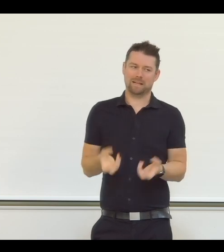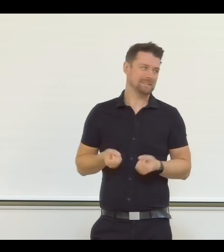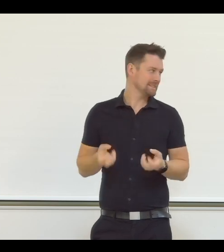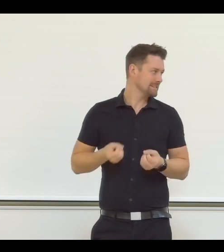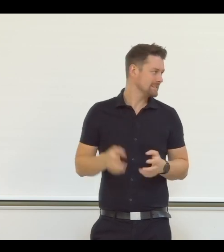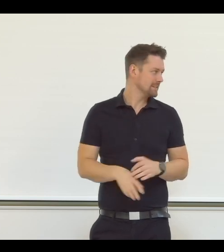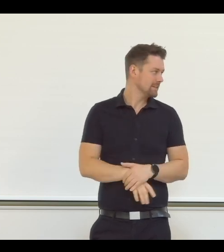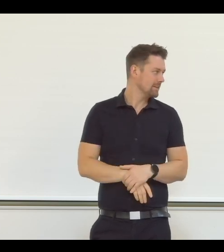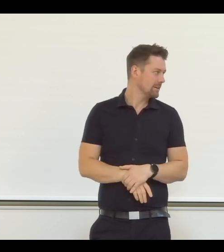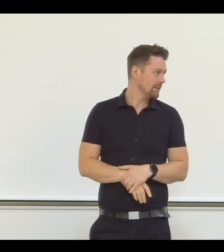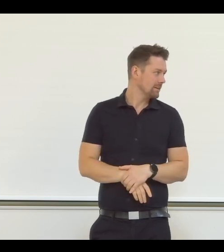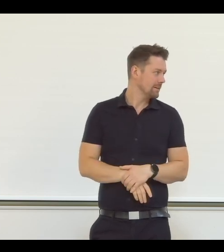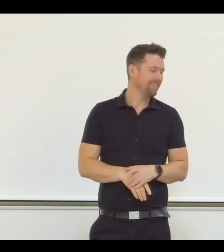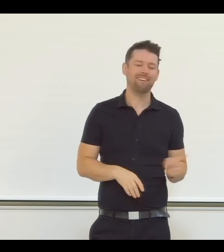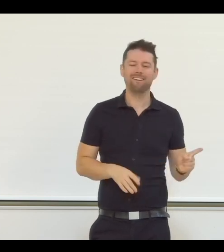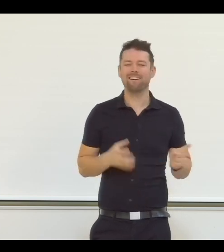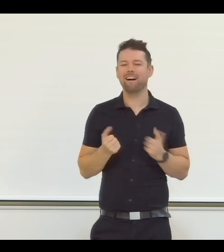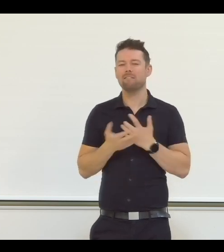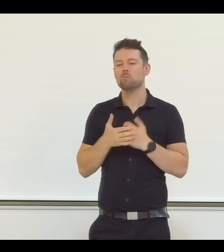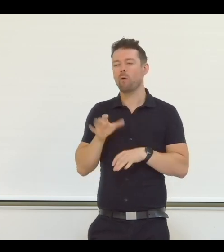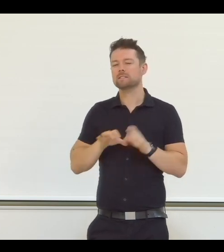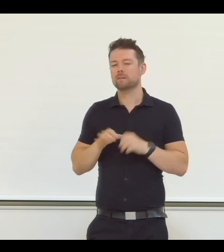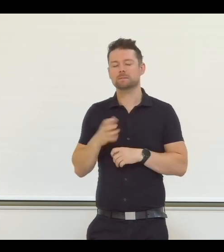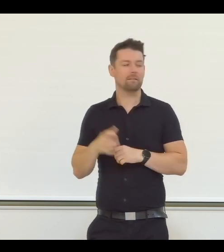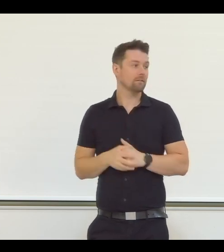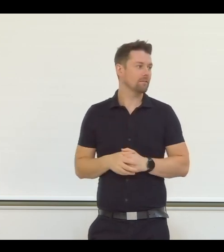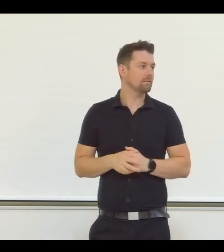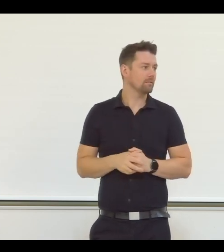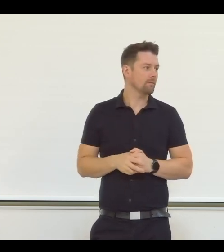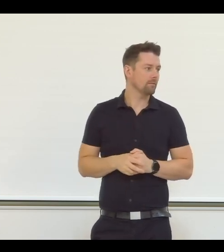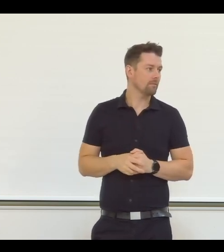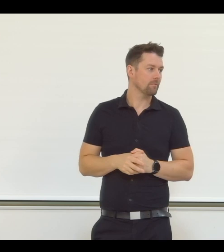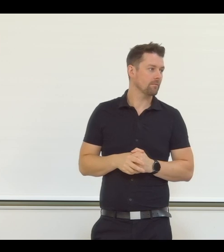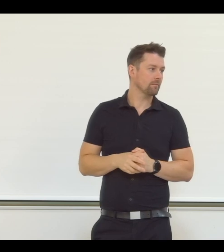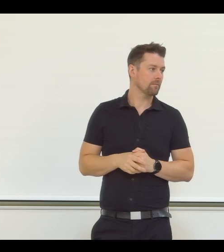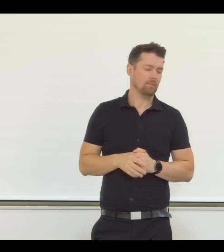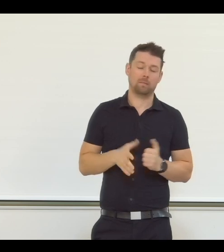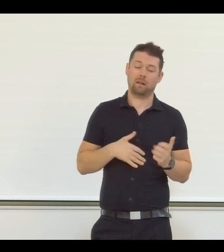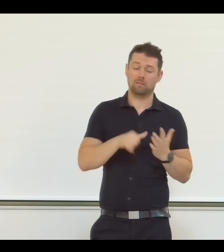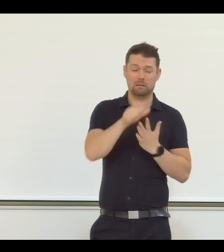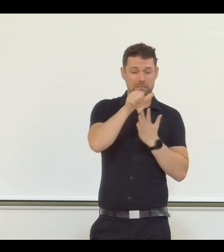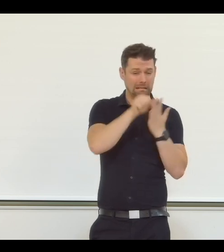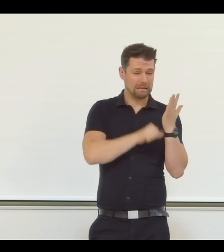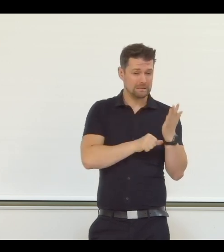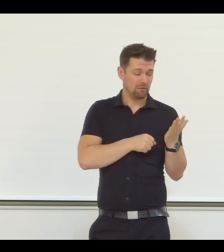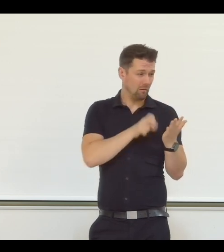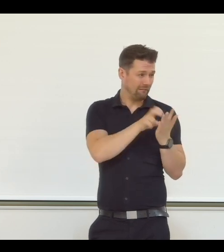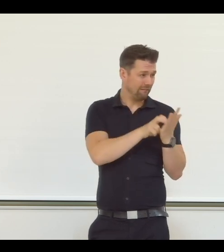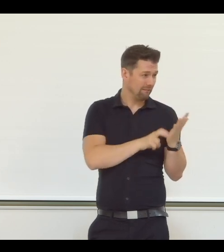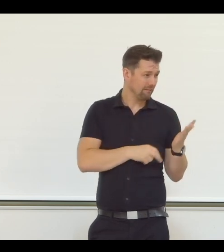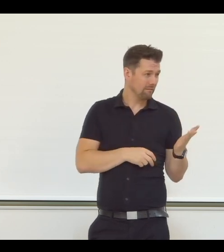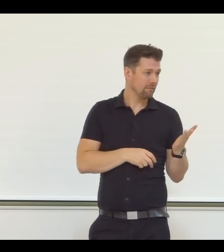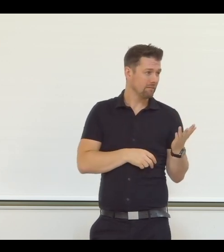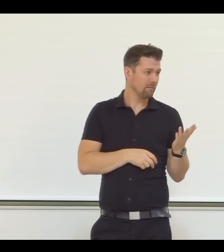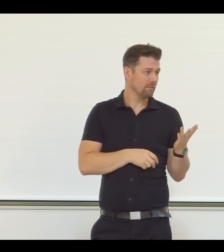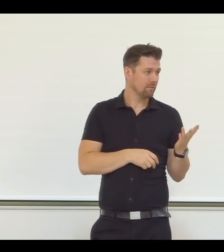some more experiments for the future for you. I mean, I have a whole list of notes that I just want to comment on, or ask for